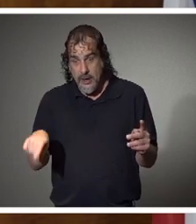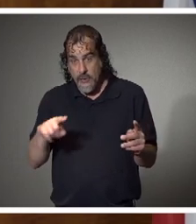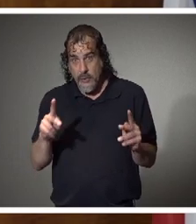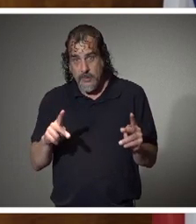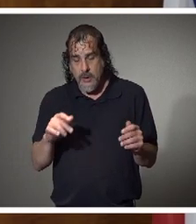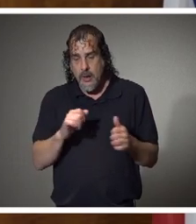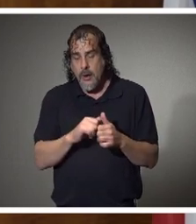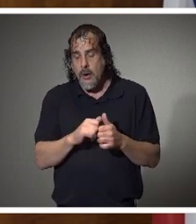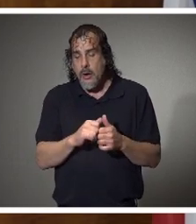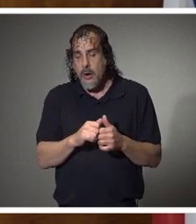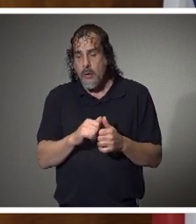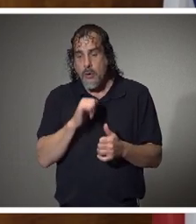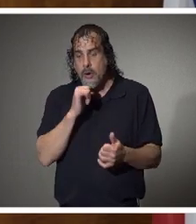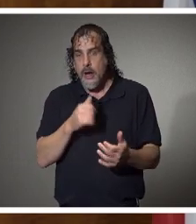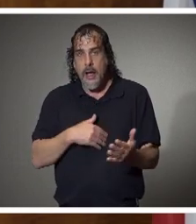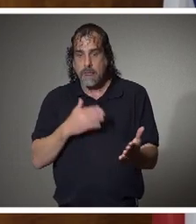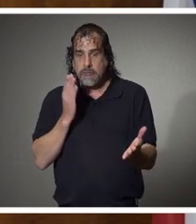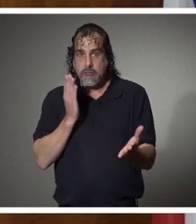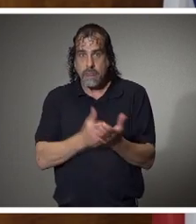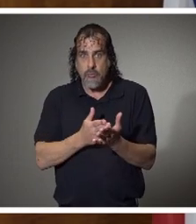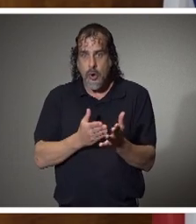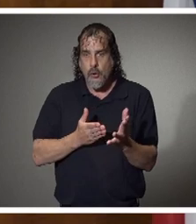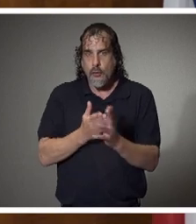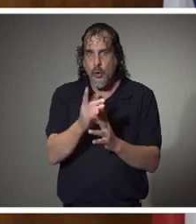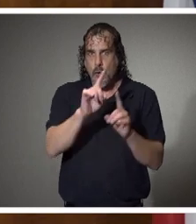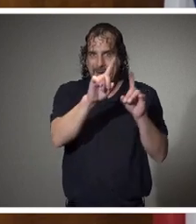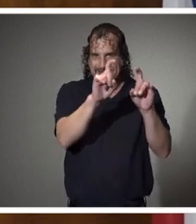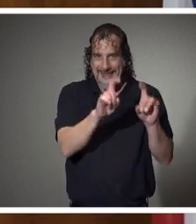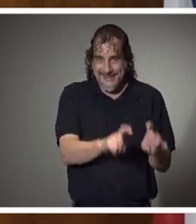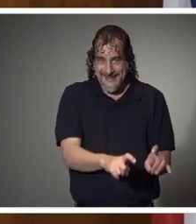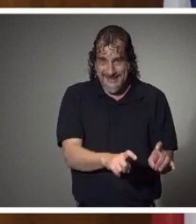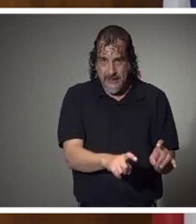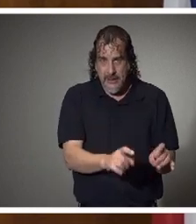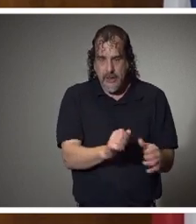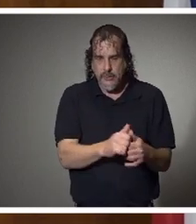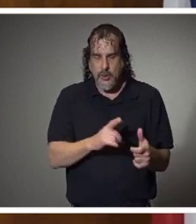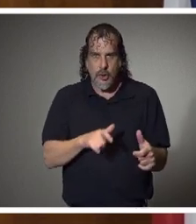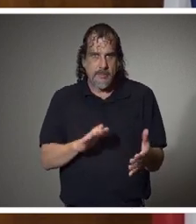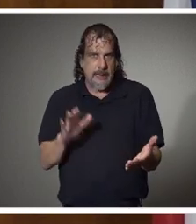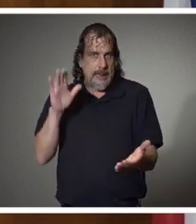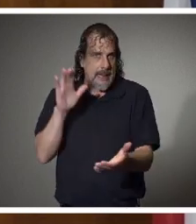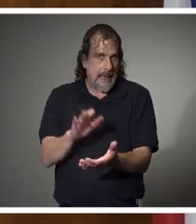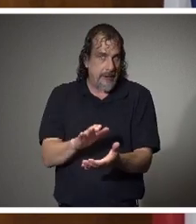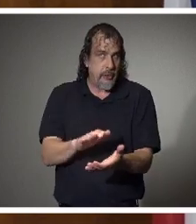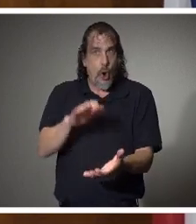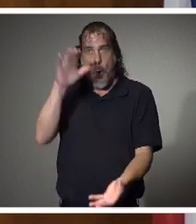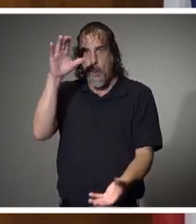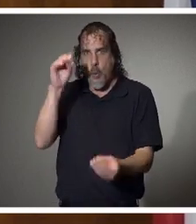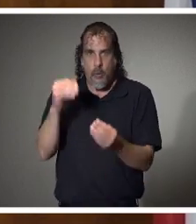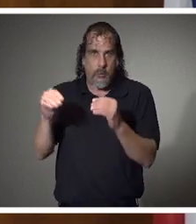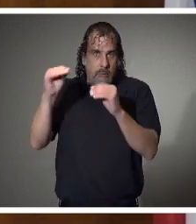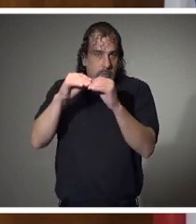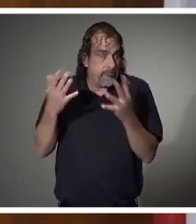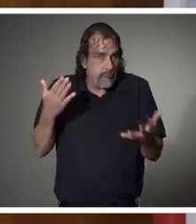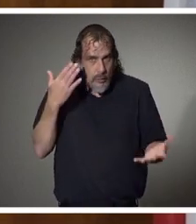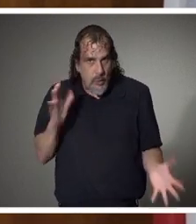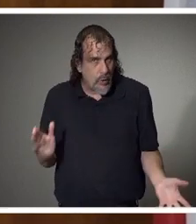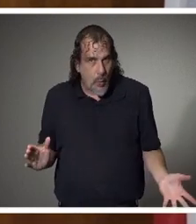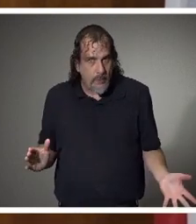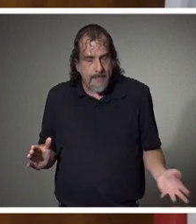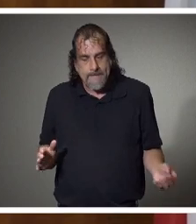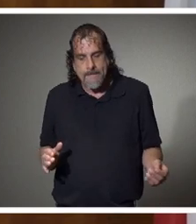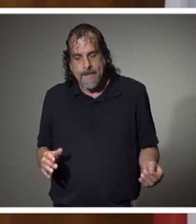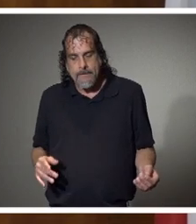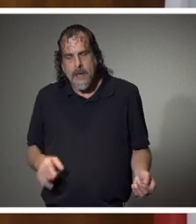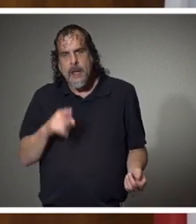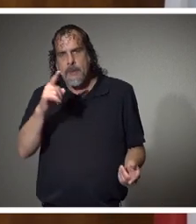cases that were not confirmed through a positive test. And so that number could be much less than that. It could be even more than that. But I think there is